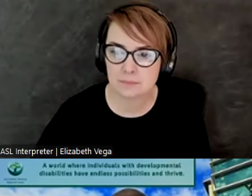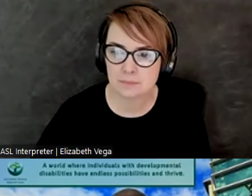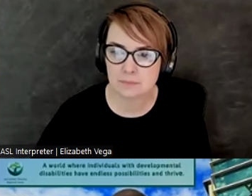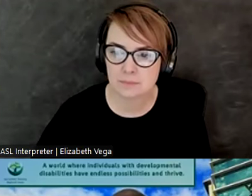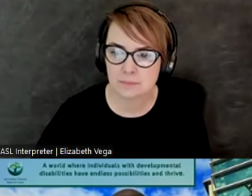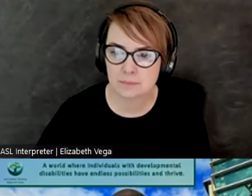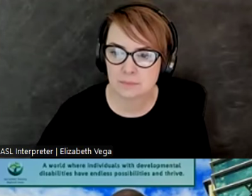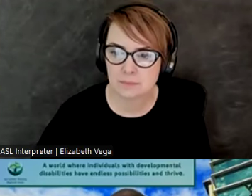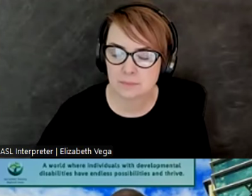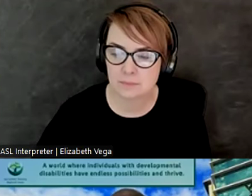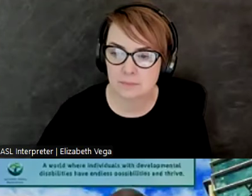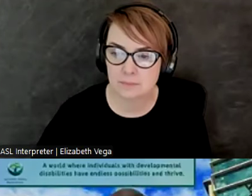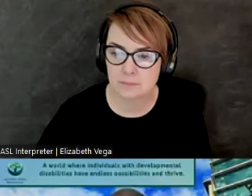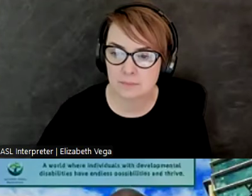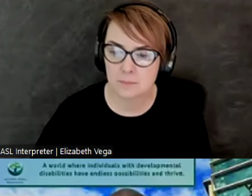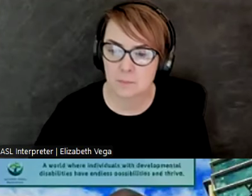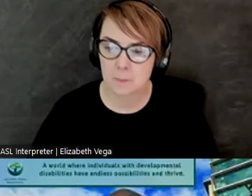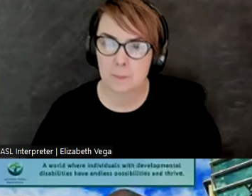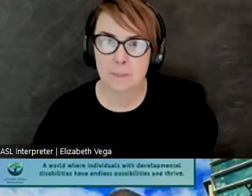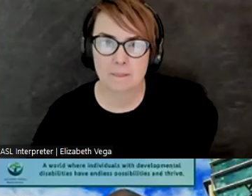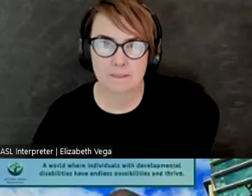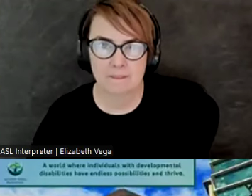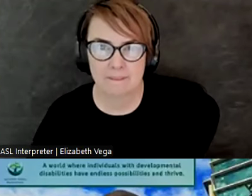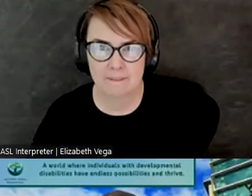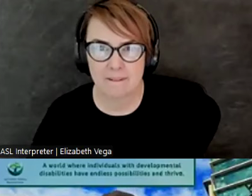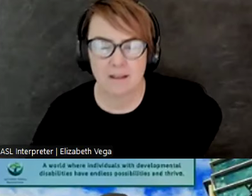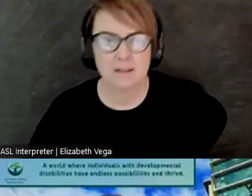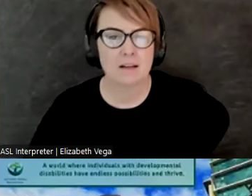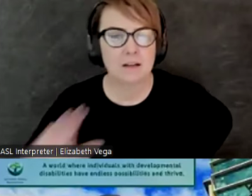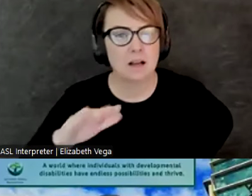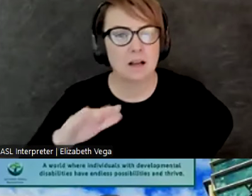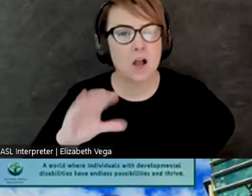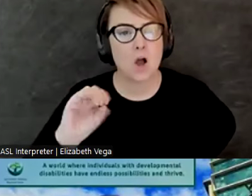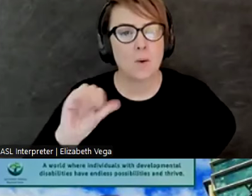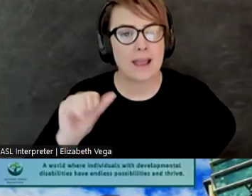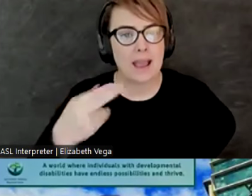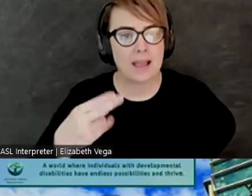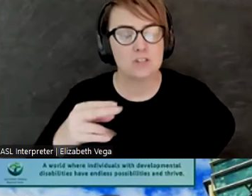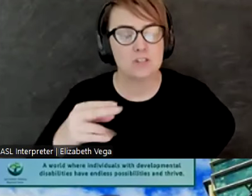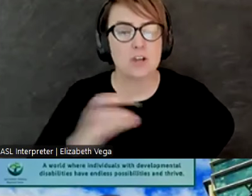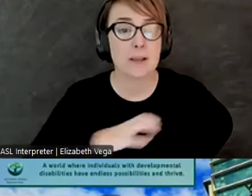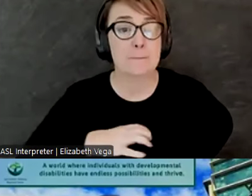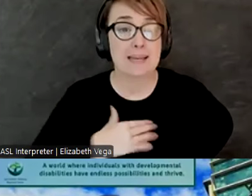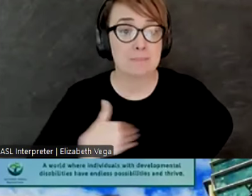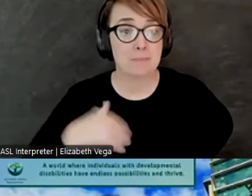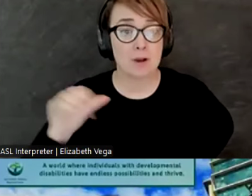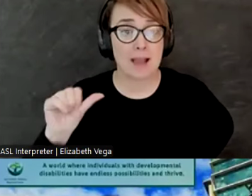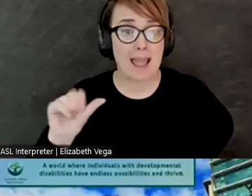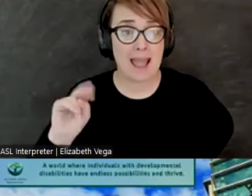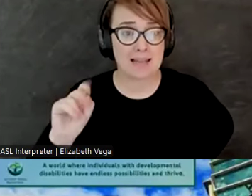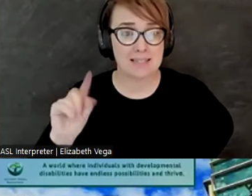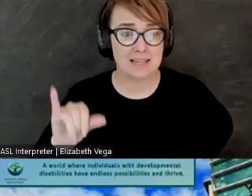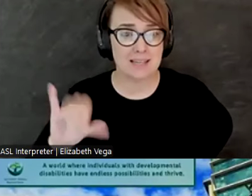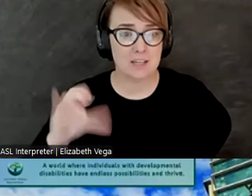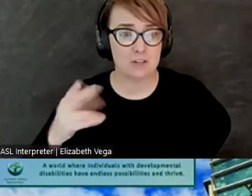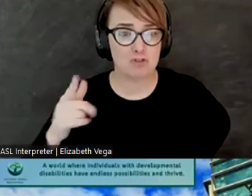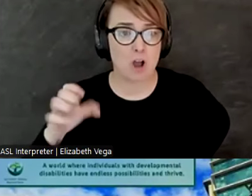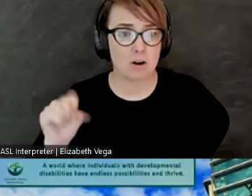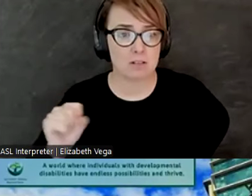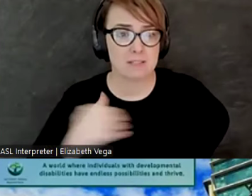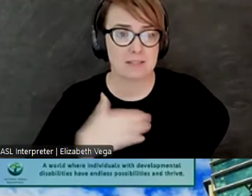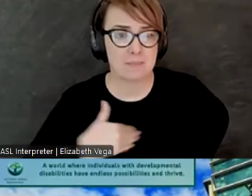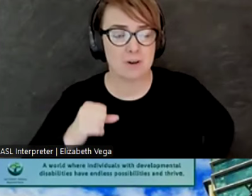Oh my goodness gracious. OAH, we have committee member Anthony Charles Maron as an attendee. Perhaps this whole time, could